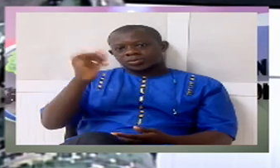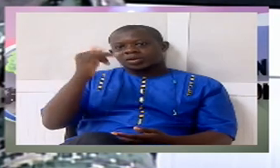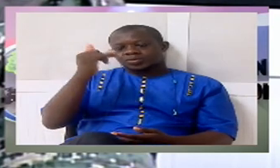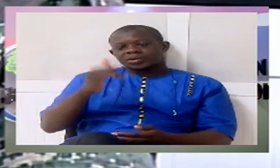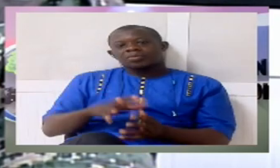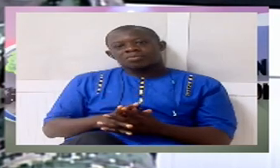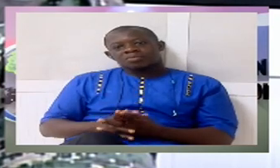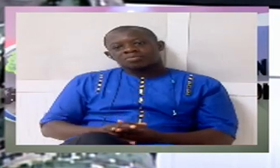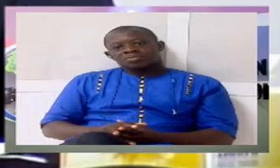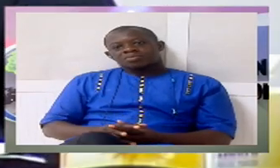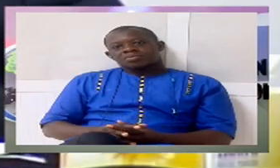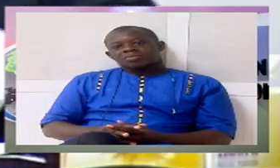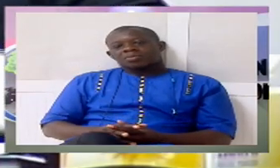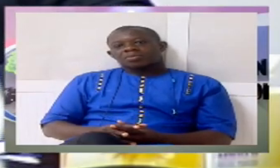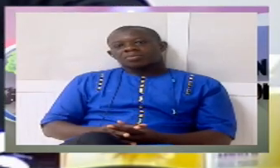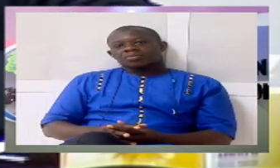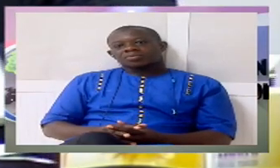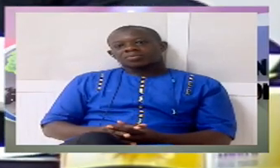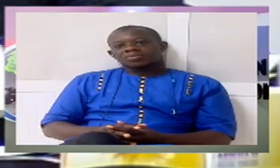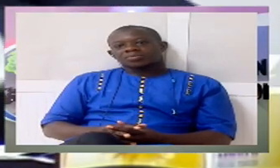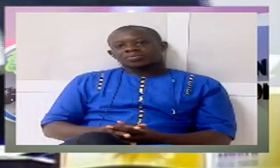Yes. And